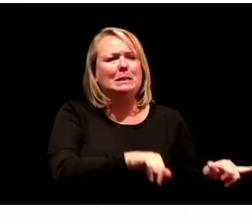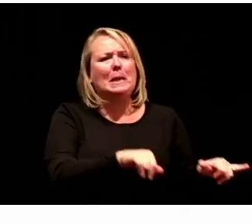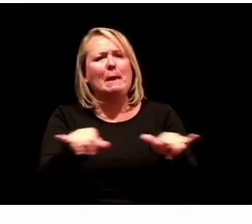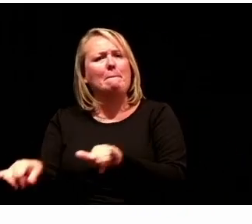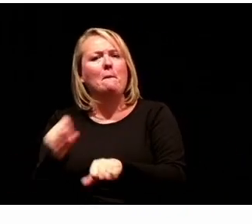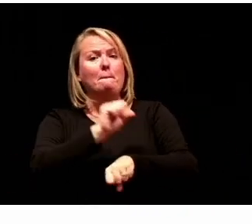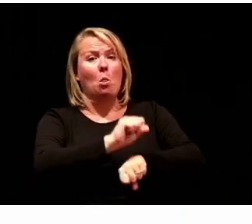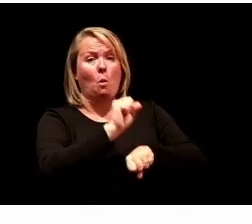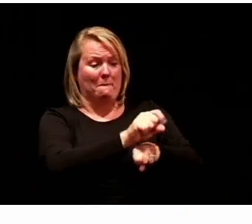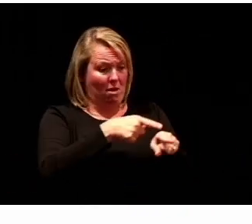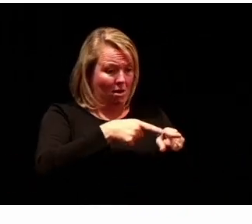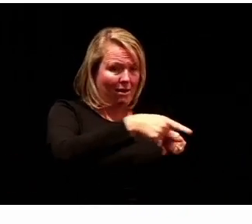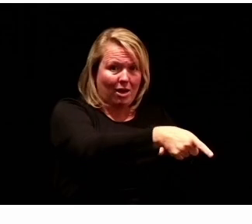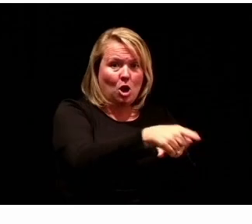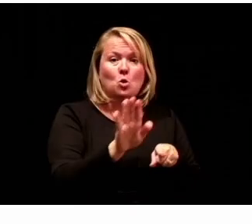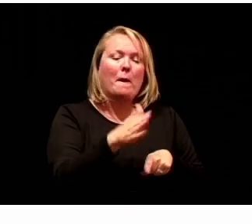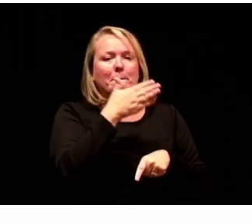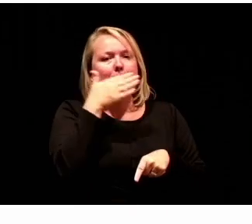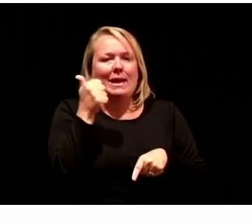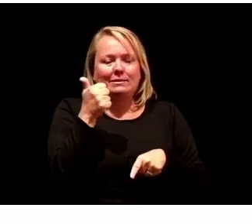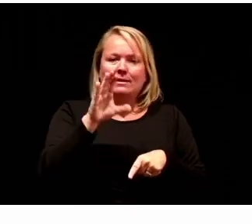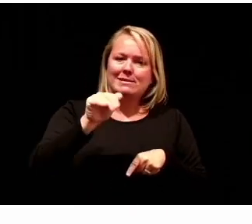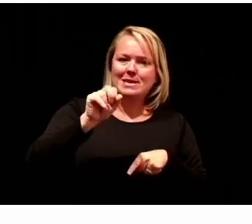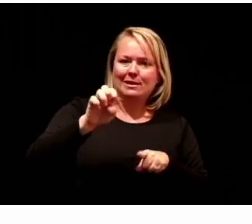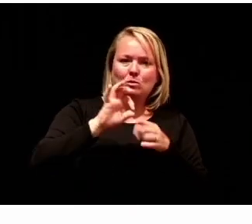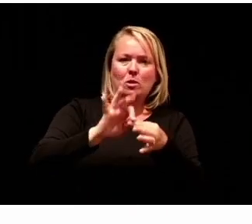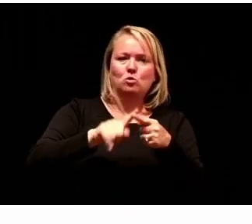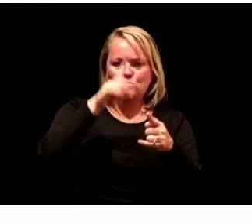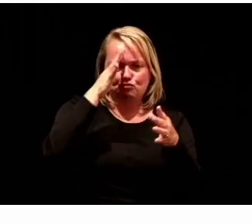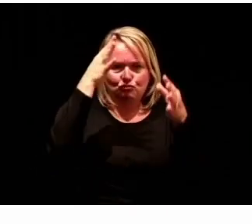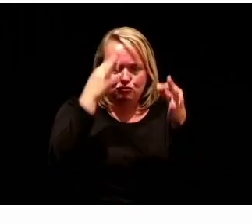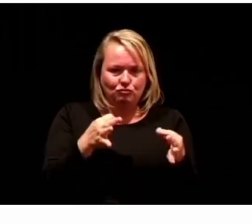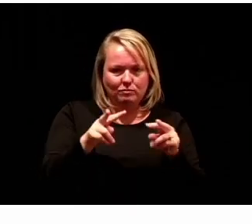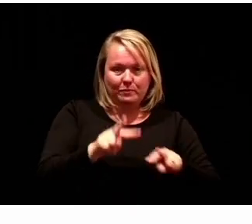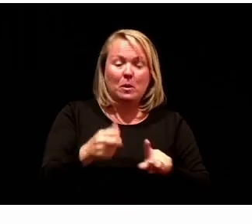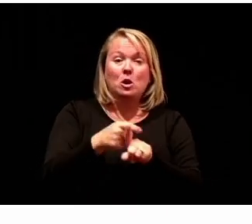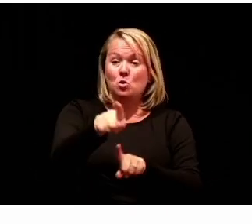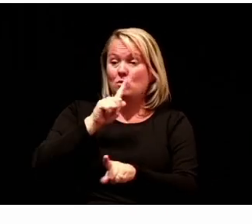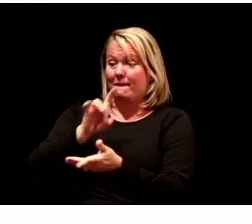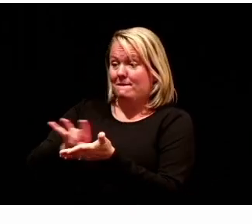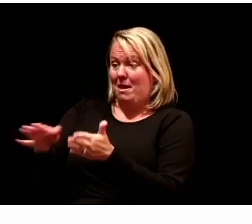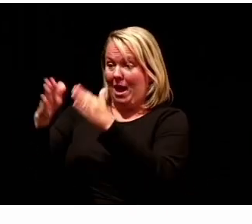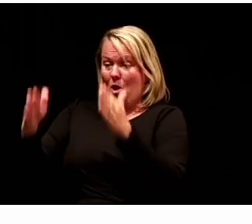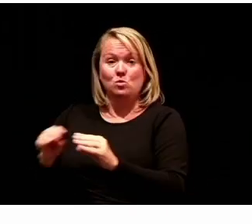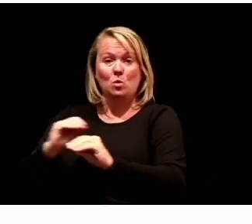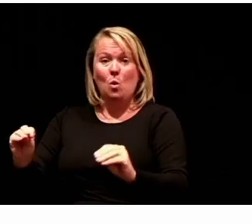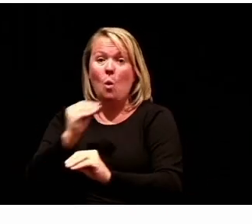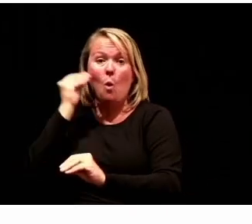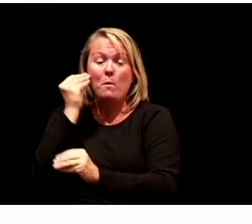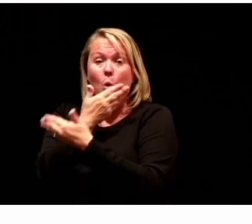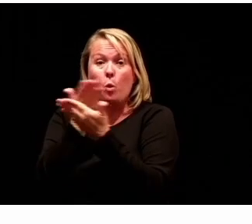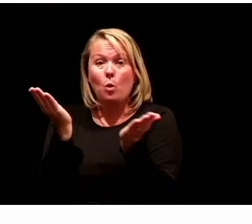on the number of occupants, denying occupants due to eviction history, citizenship status, targeting disabled and other minority